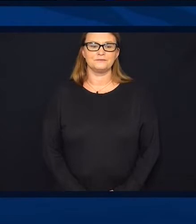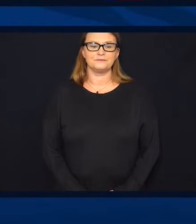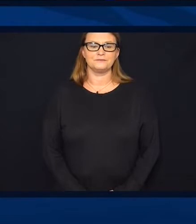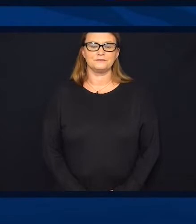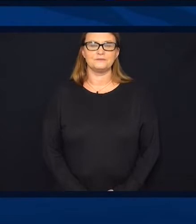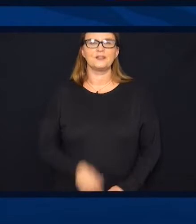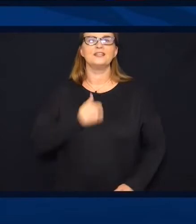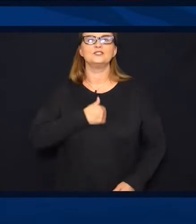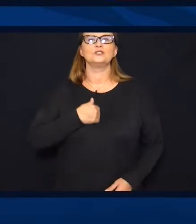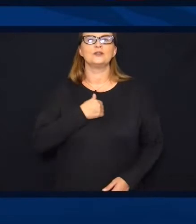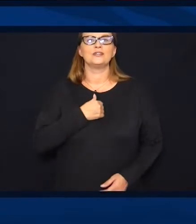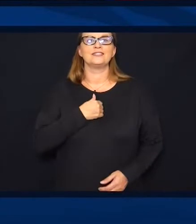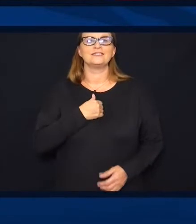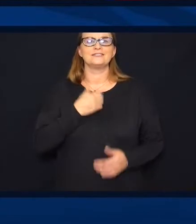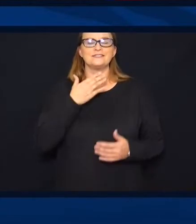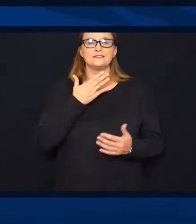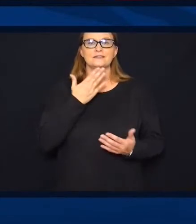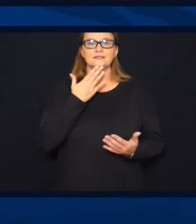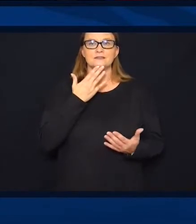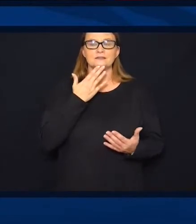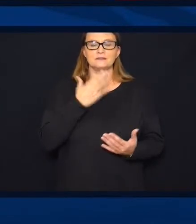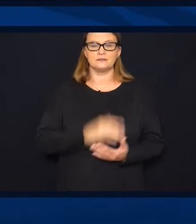Hey, sorry, thank you. I don't have any questions.